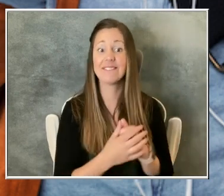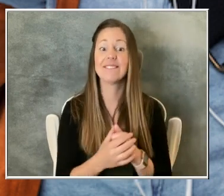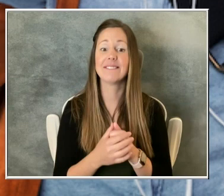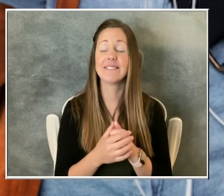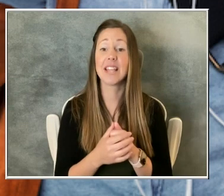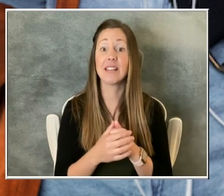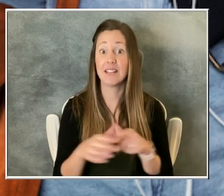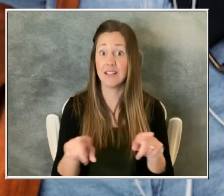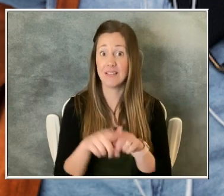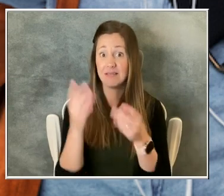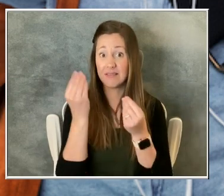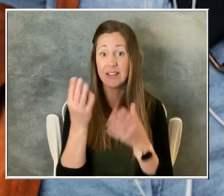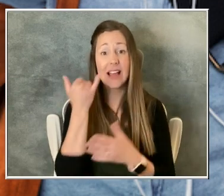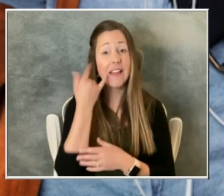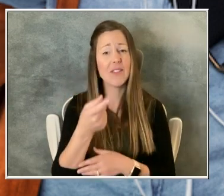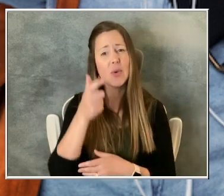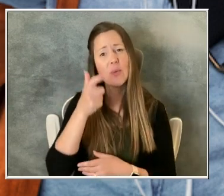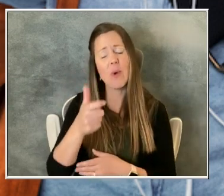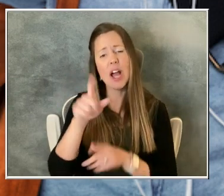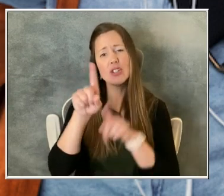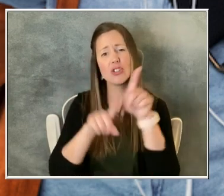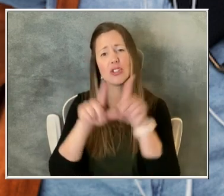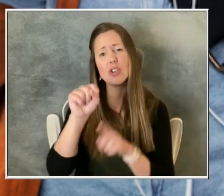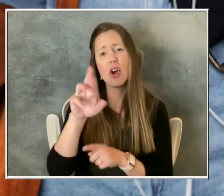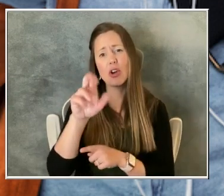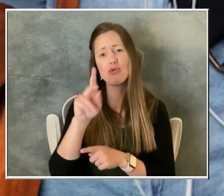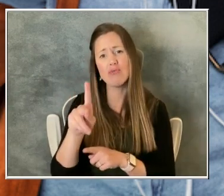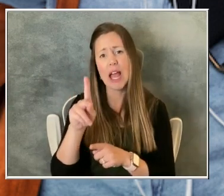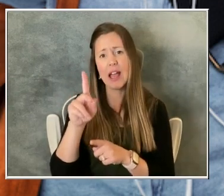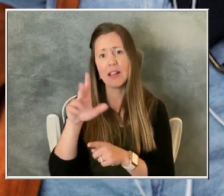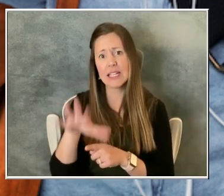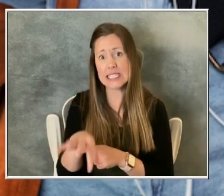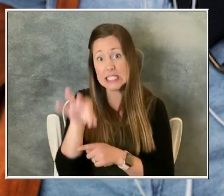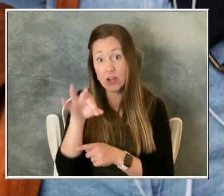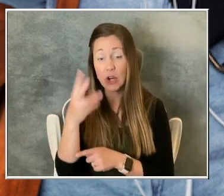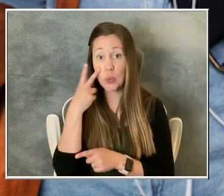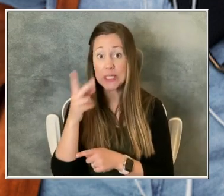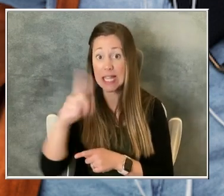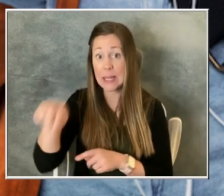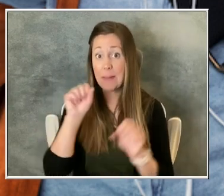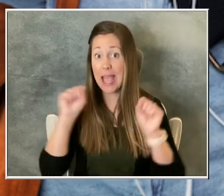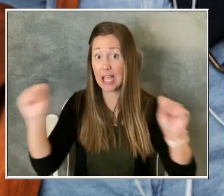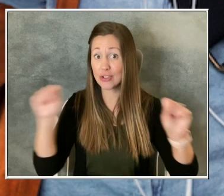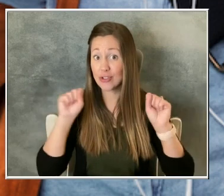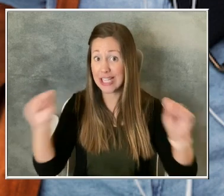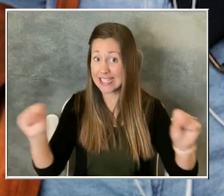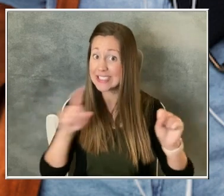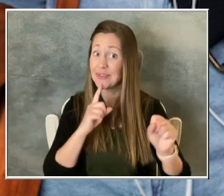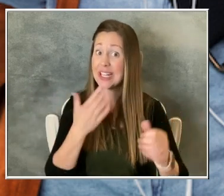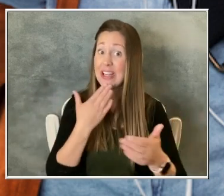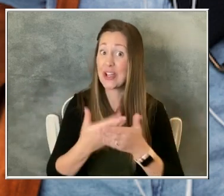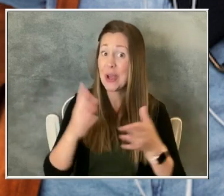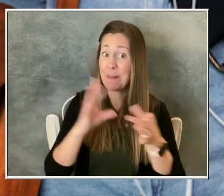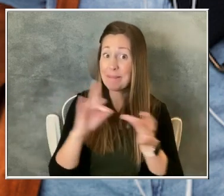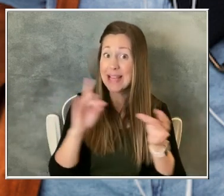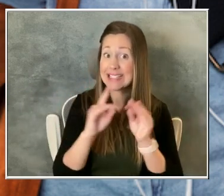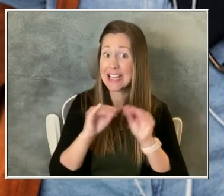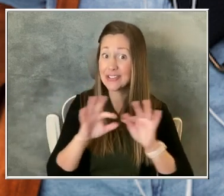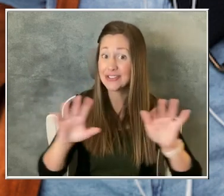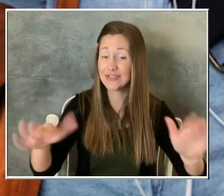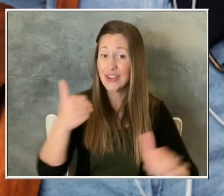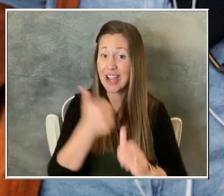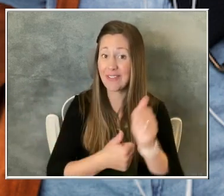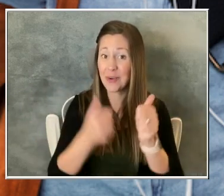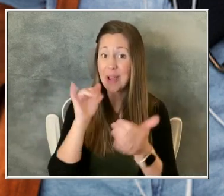you get to watch Star Trek Discovery, you'll see them exercising on the program regularly, sending a great message to the Star Trek universe. That's why we say,